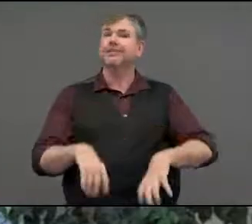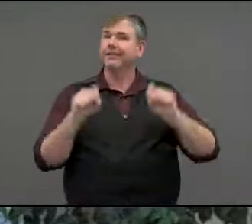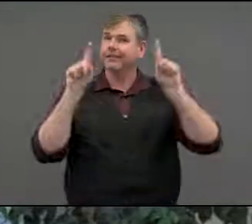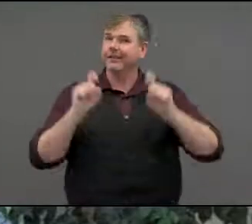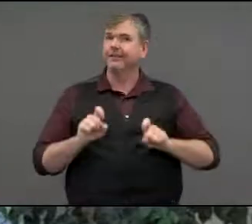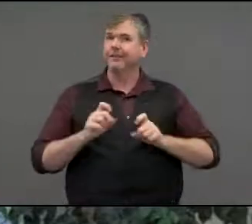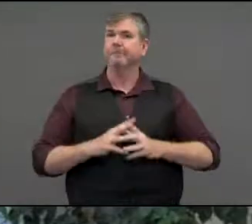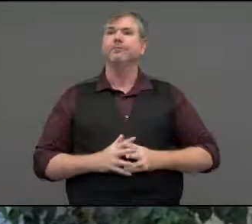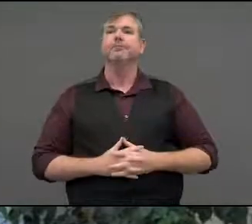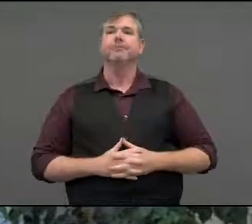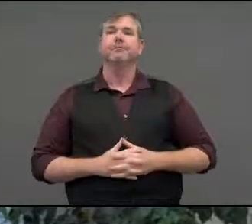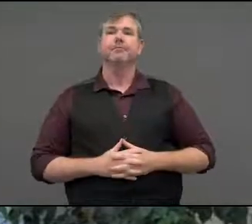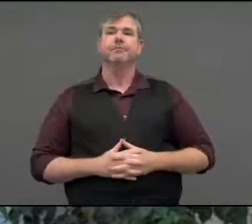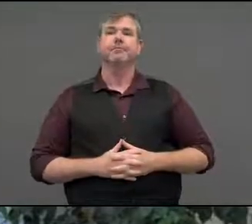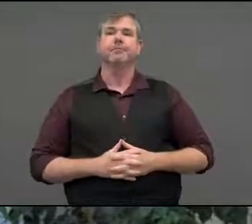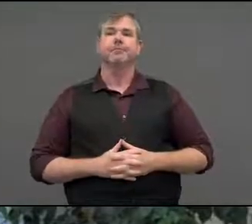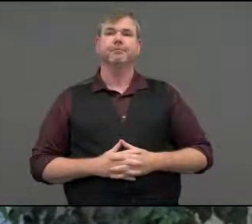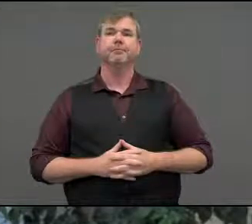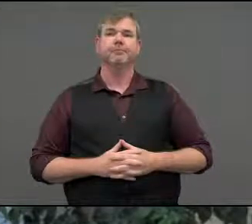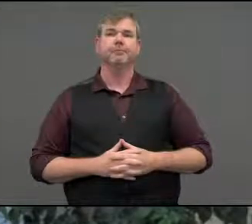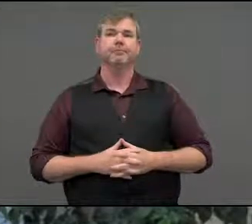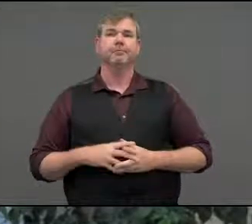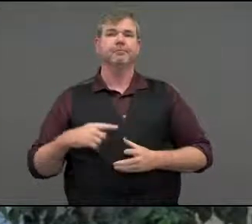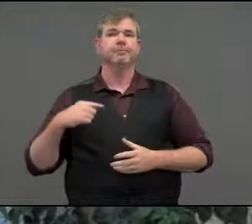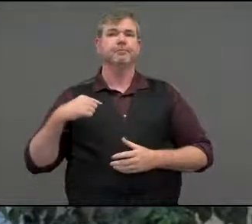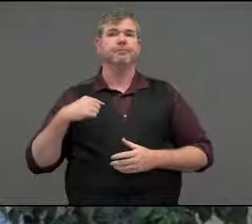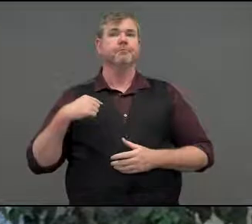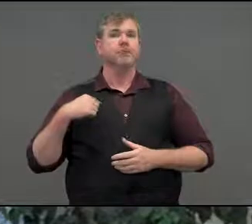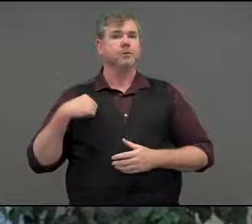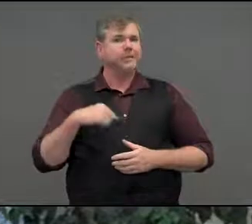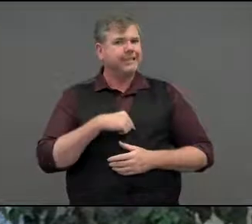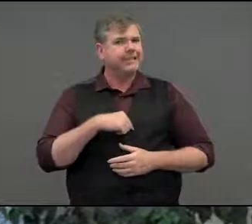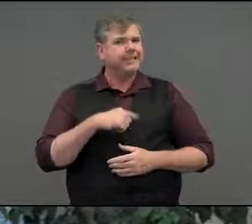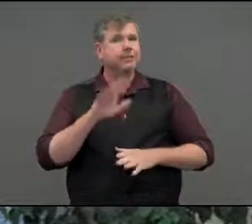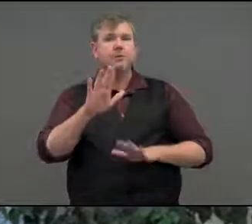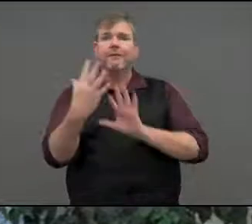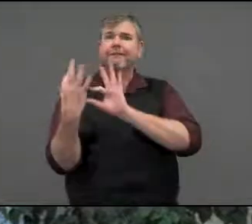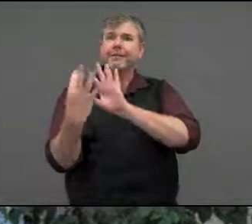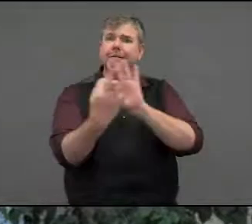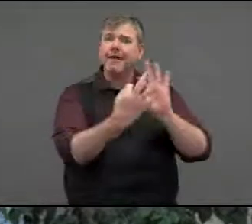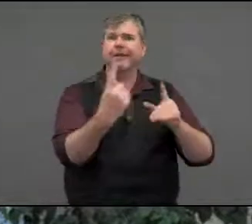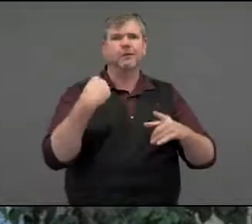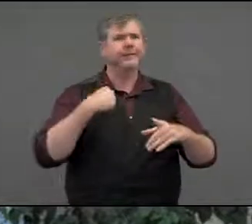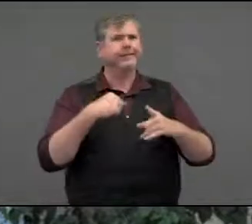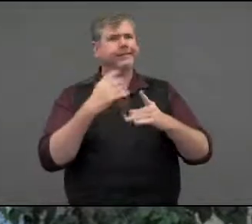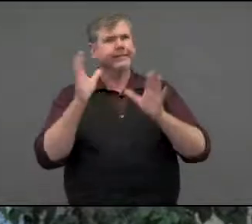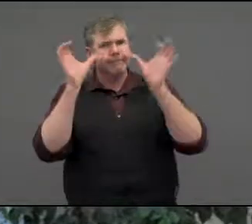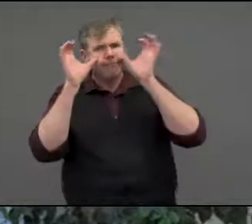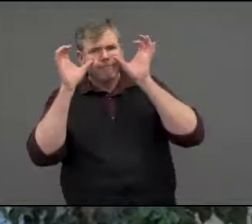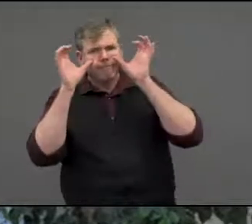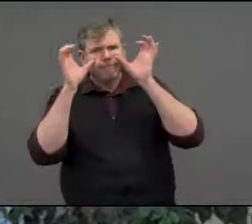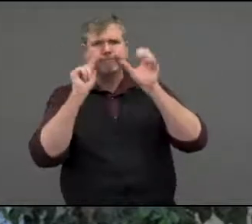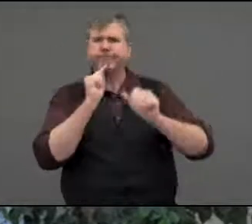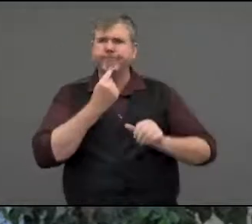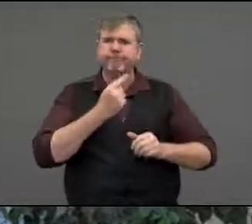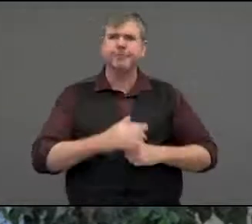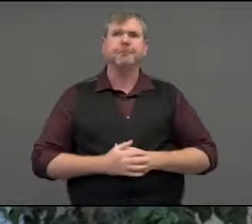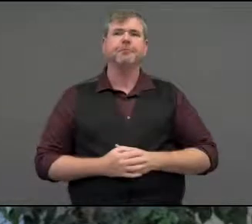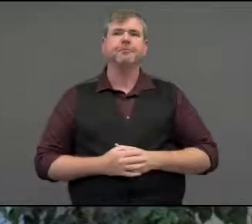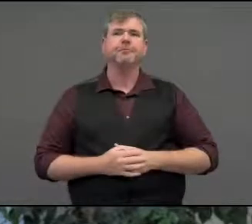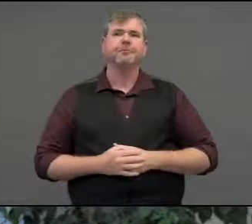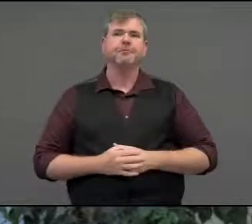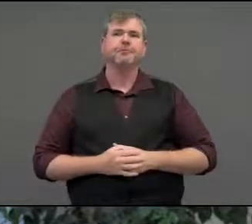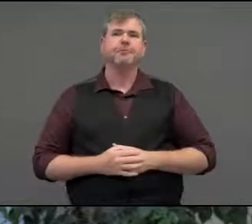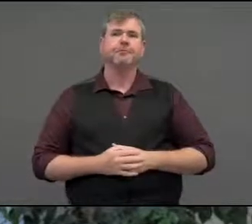feedback seriously, and some of the changes you will be seeing in the pop-up sites, for instance, come from direct feedback from the